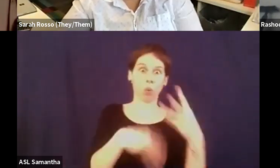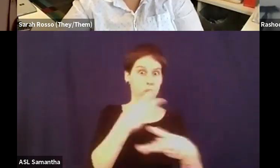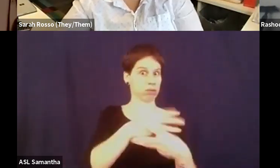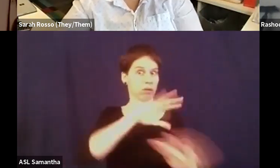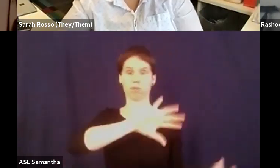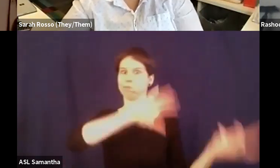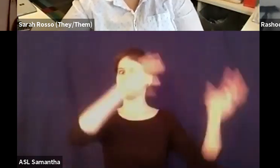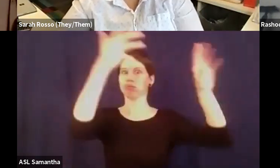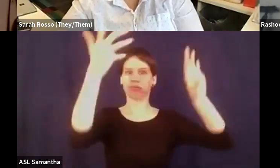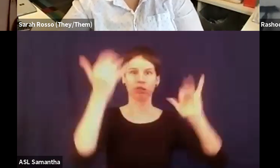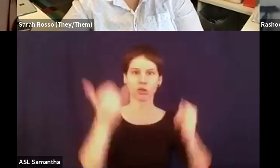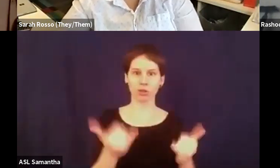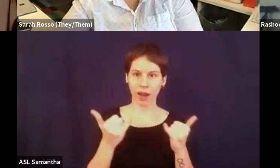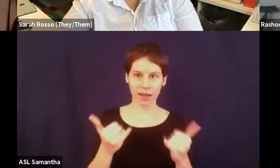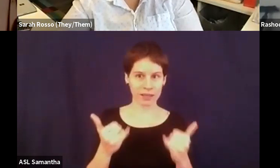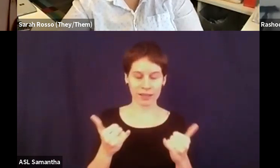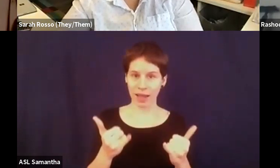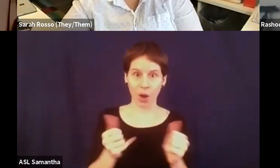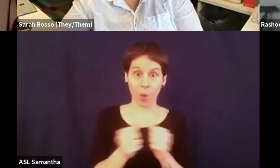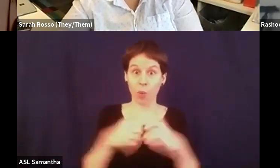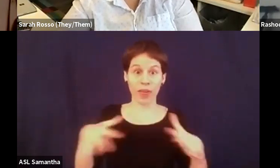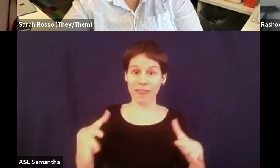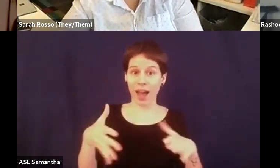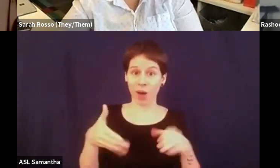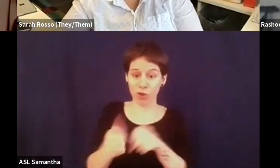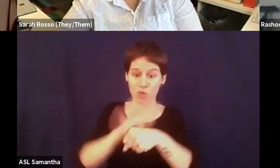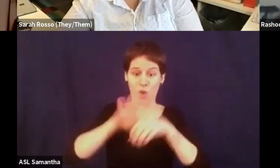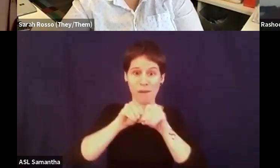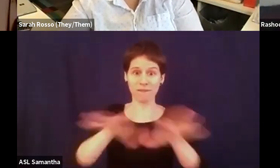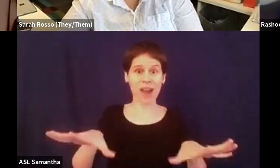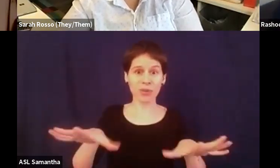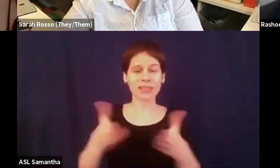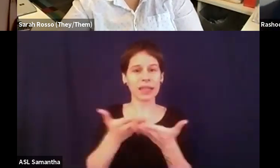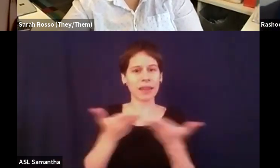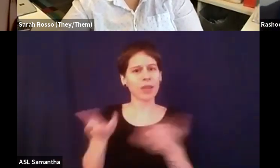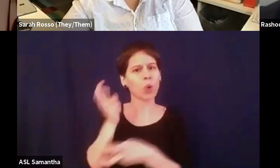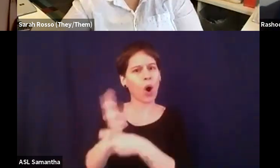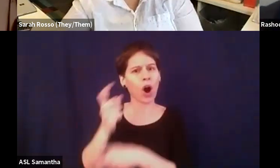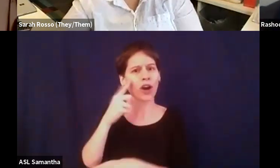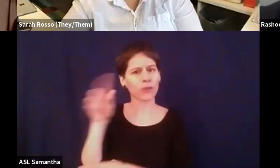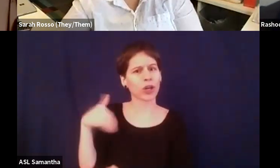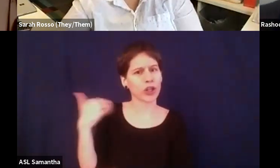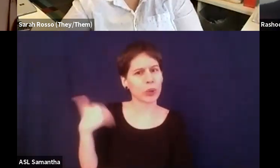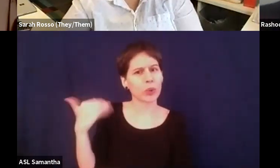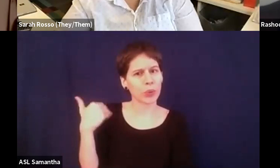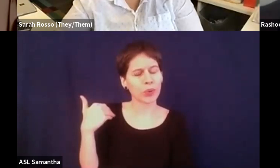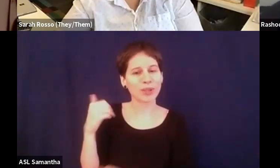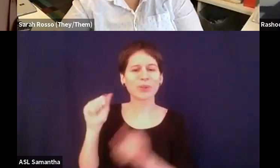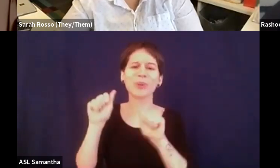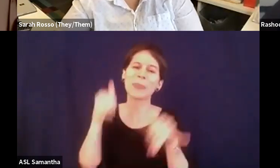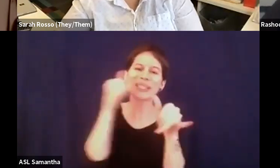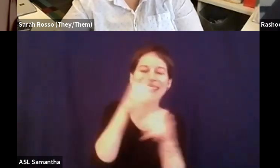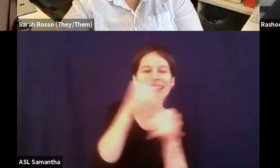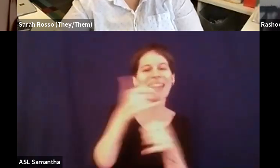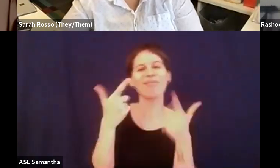quite honestly, even without a worldwide pandemic, things are sketchy, especially for our youth. So it's okay to be silly, it's okay to